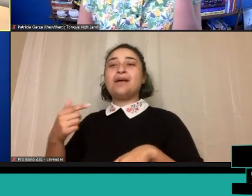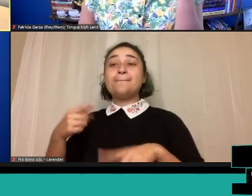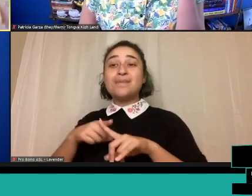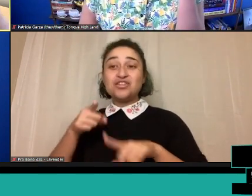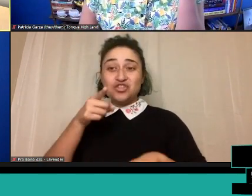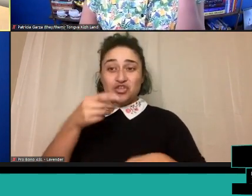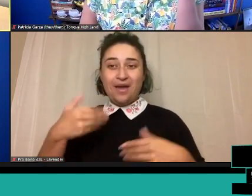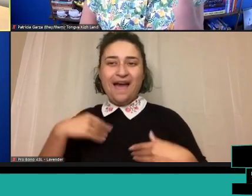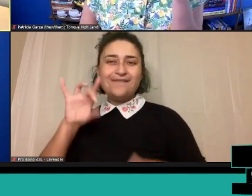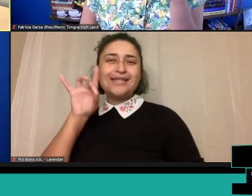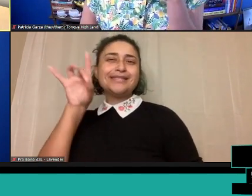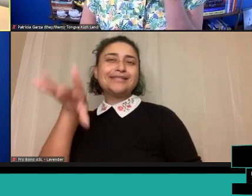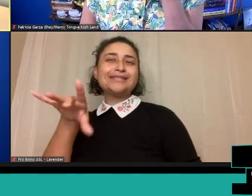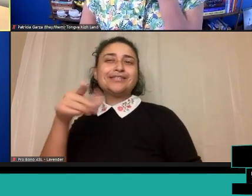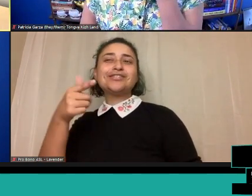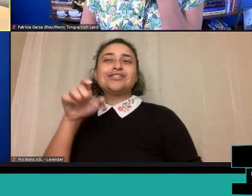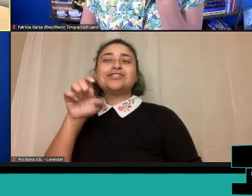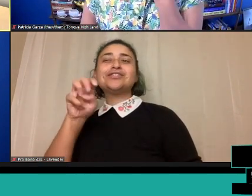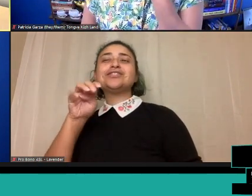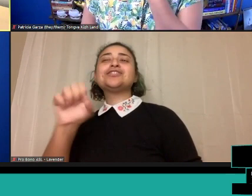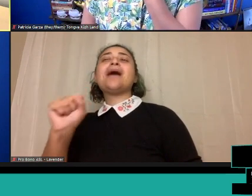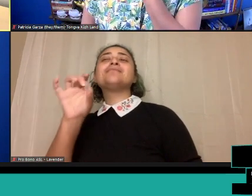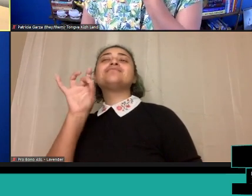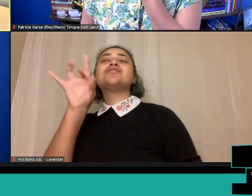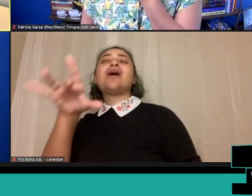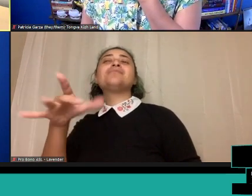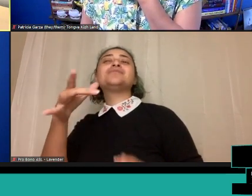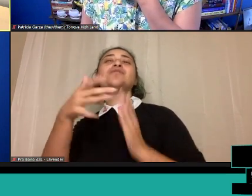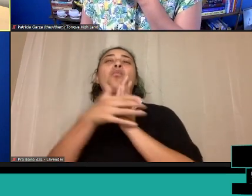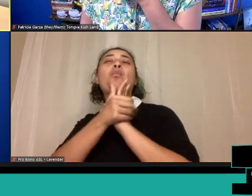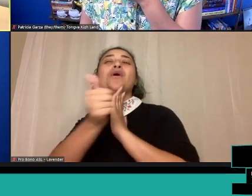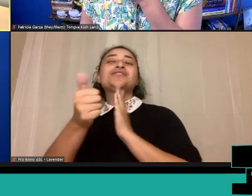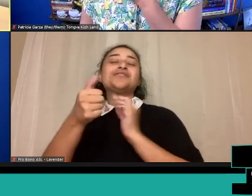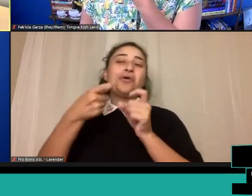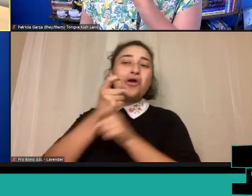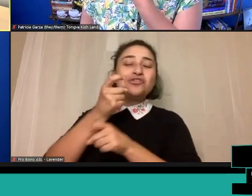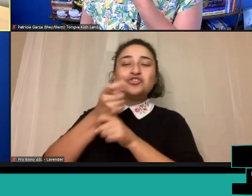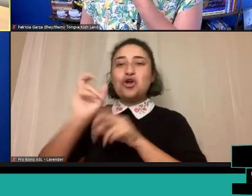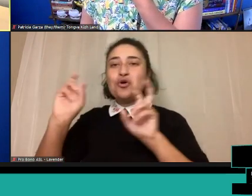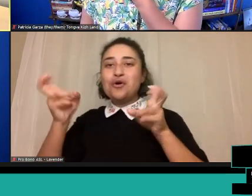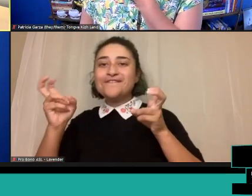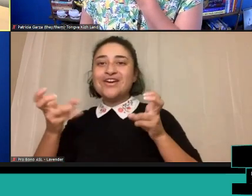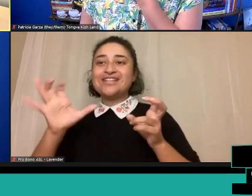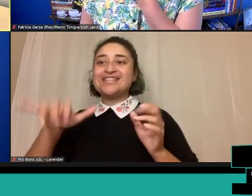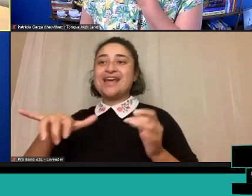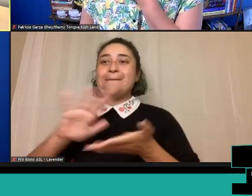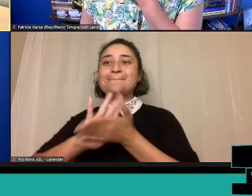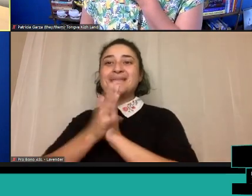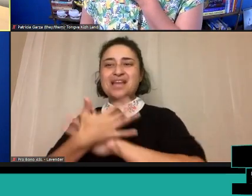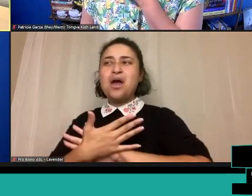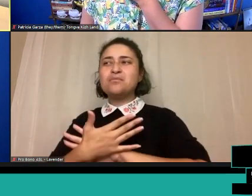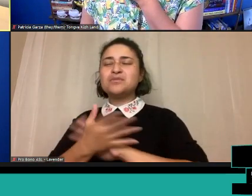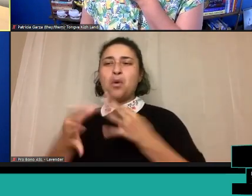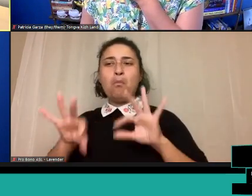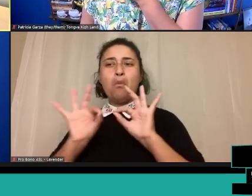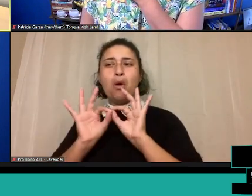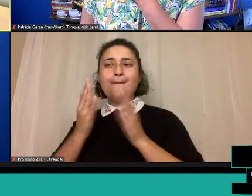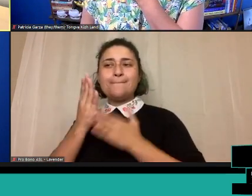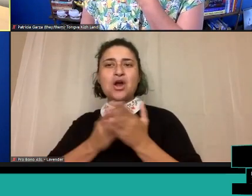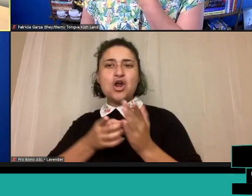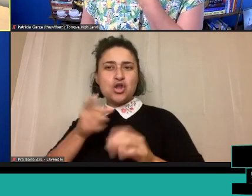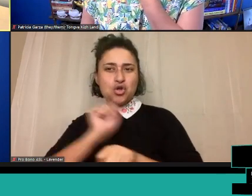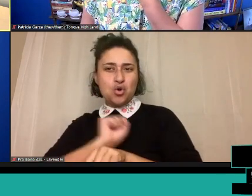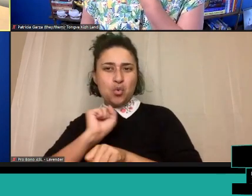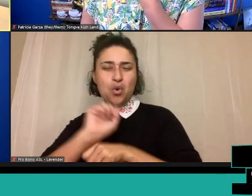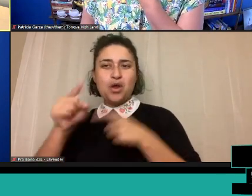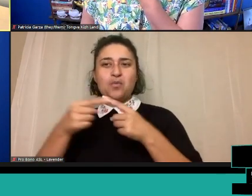wisdom or a joke or some like a phrase or something that sort of becomes an anchor in your work when you think about Diane, or just